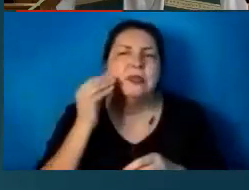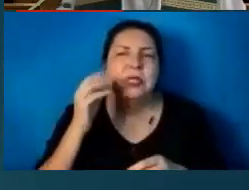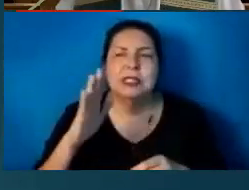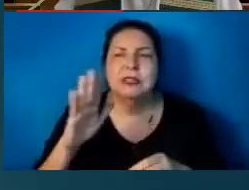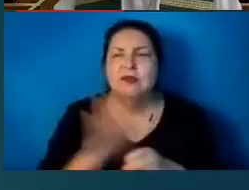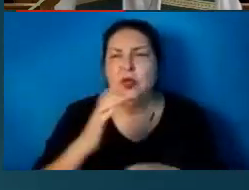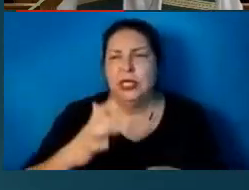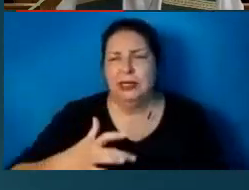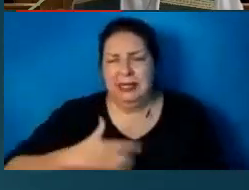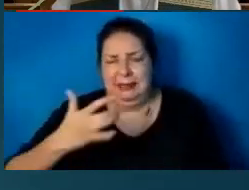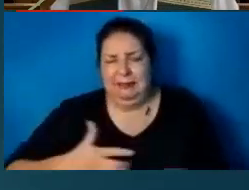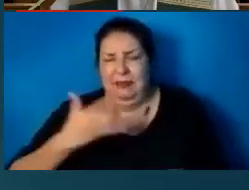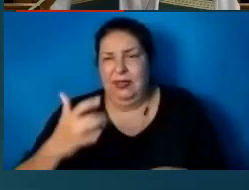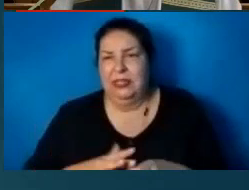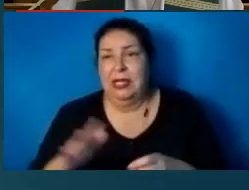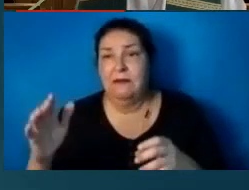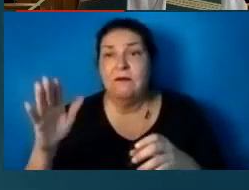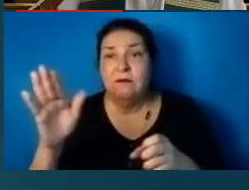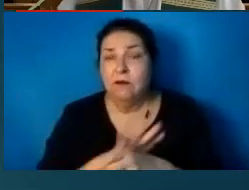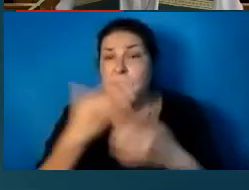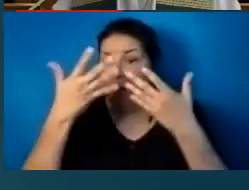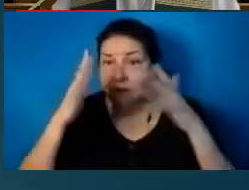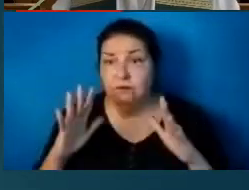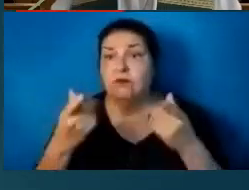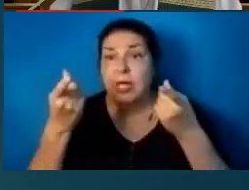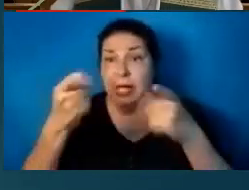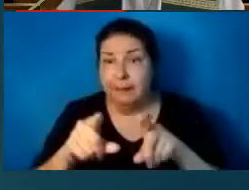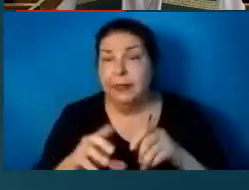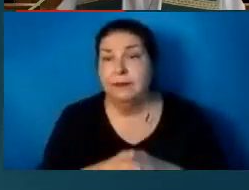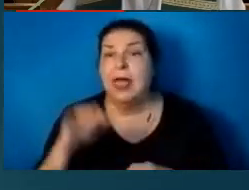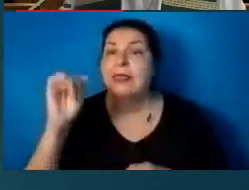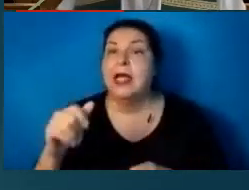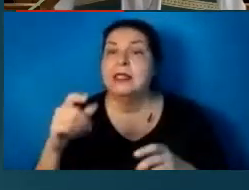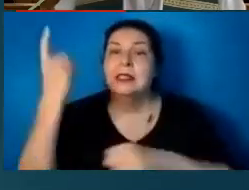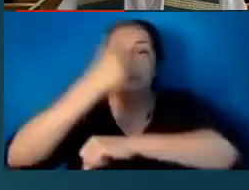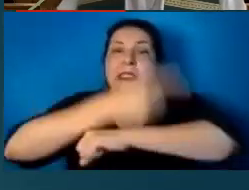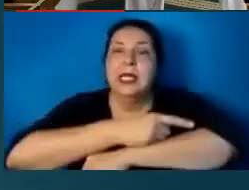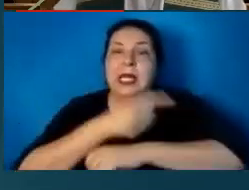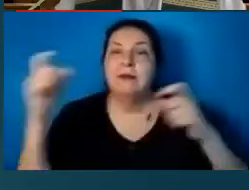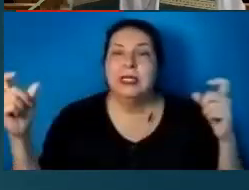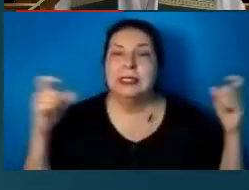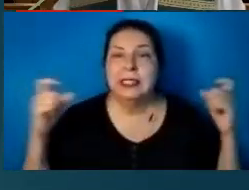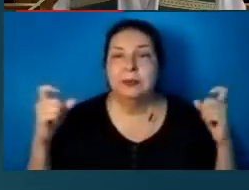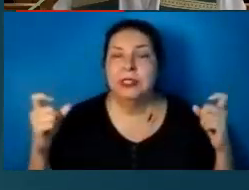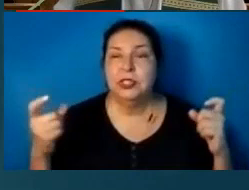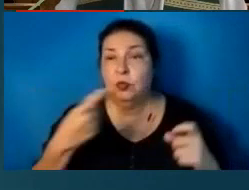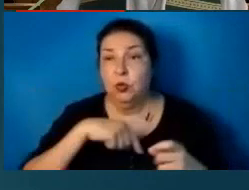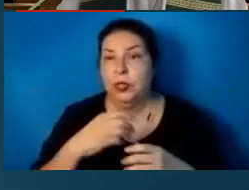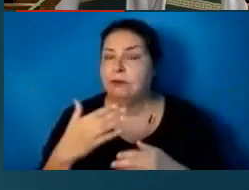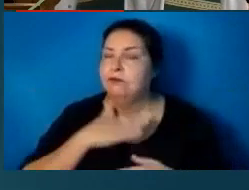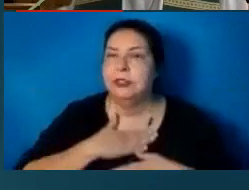fully realized. That is the ultimate day of the banquet, when we shall relish the feast as we